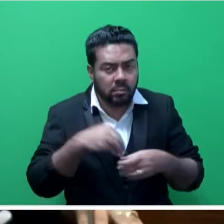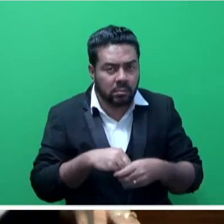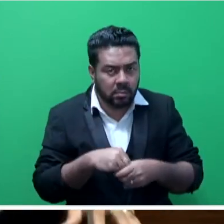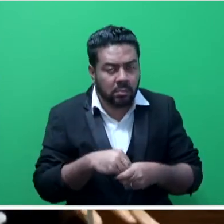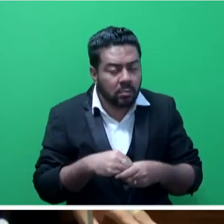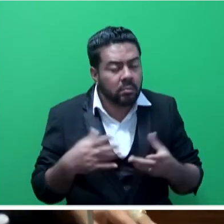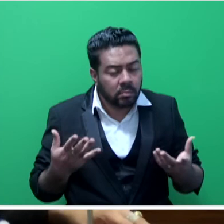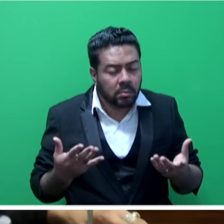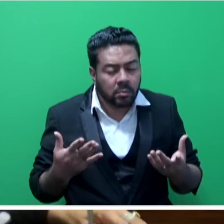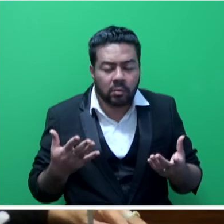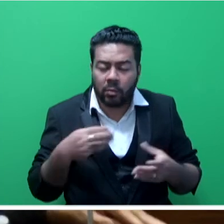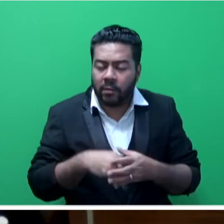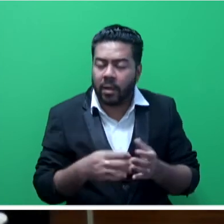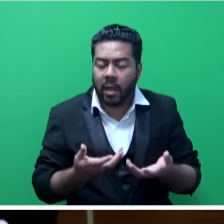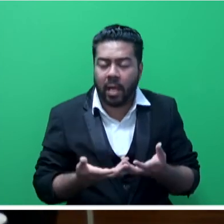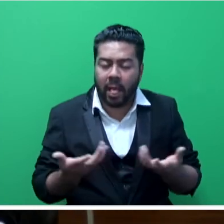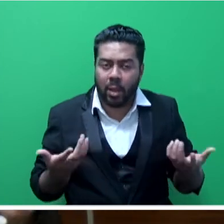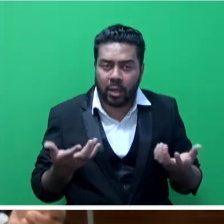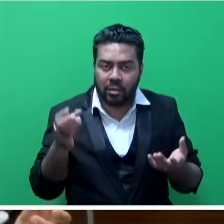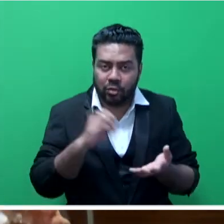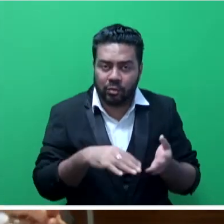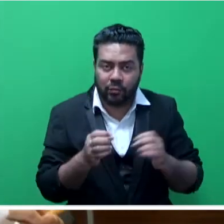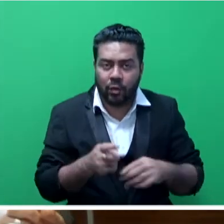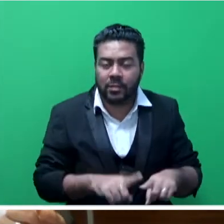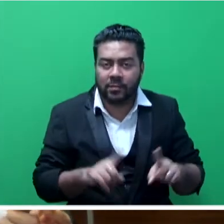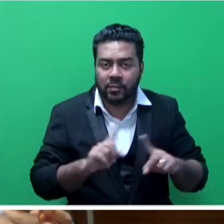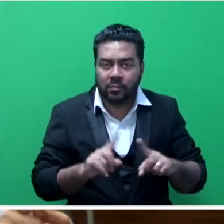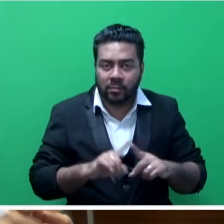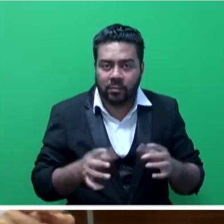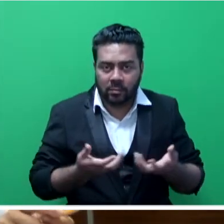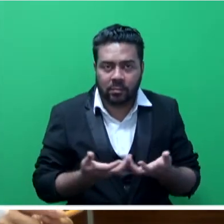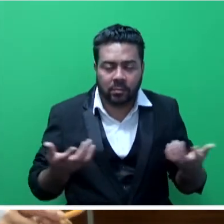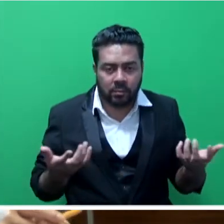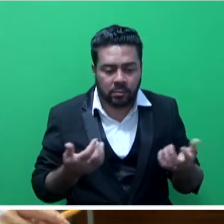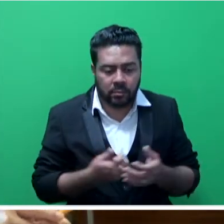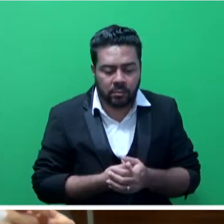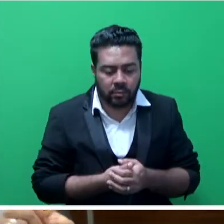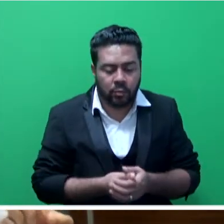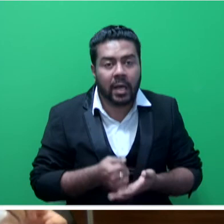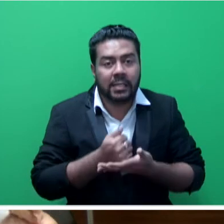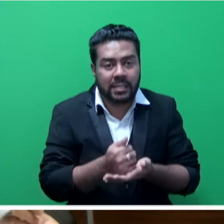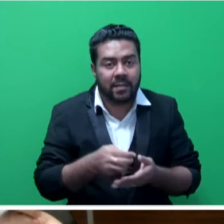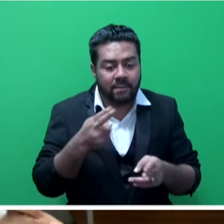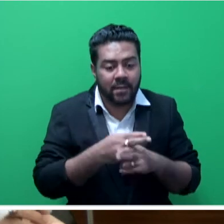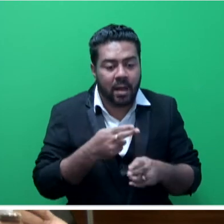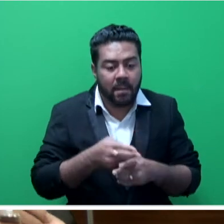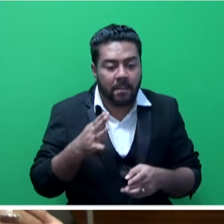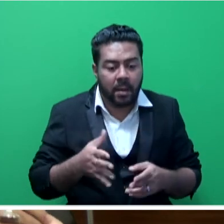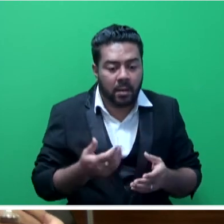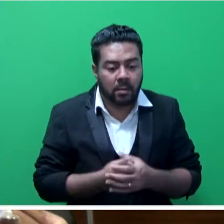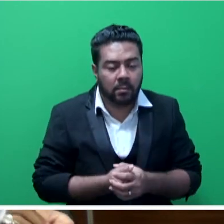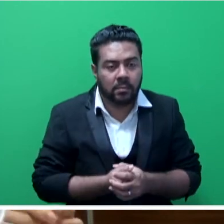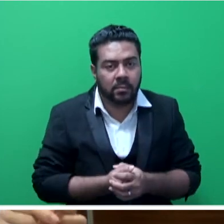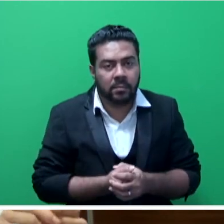got allocation for different crop and livestock to allow and incentivize and assist farmers to get into agriculture and expand